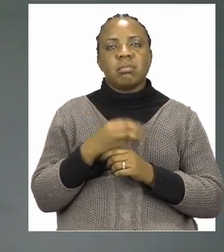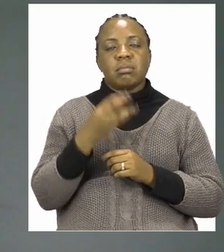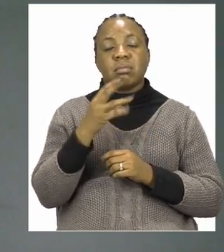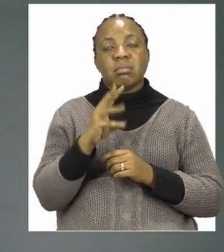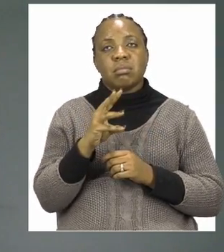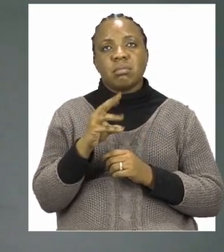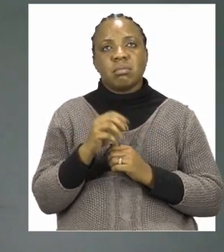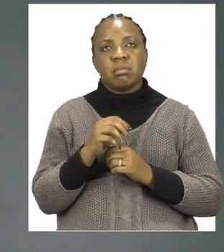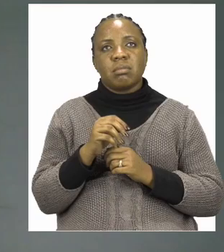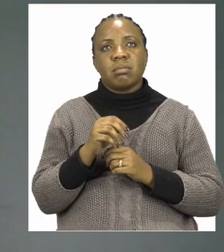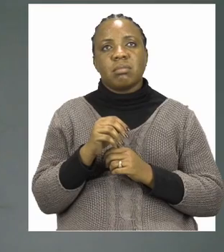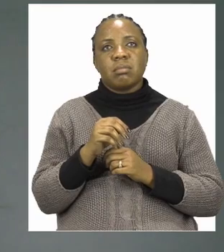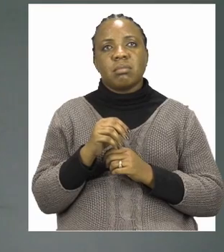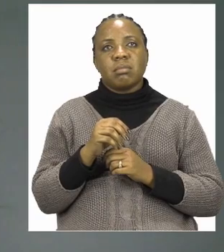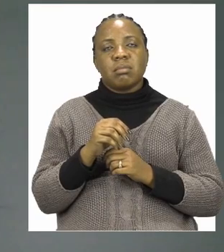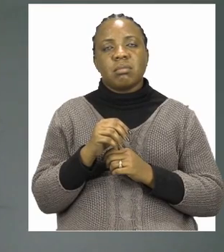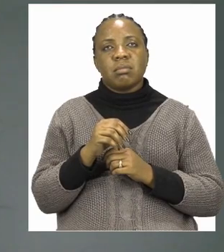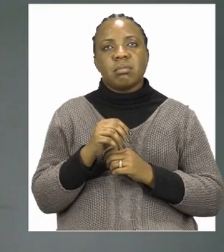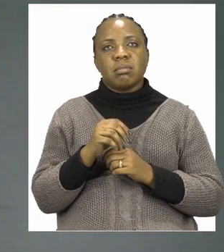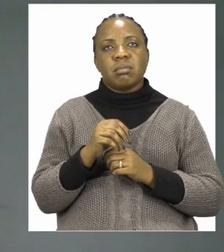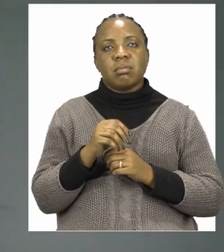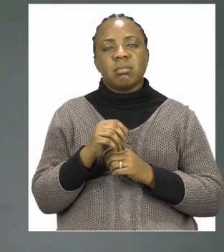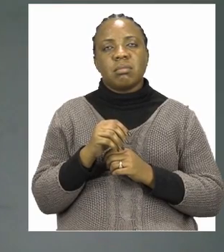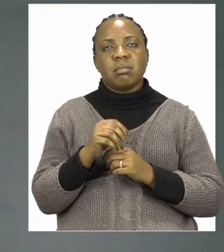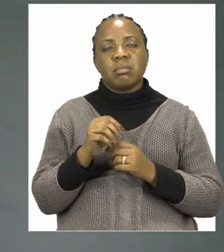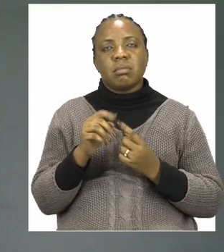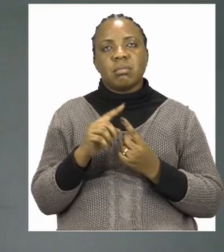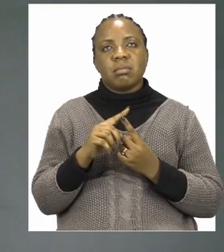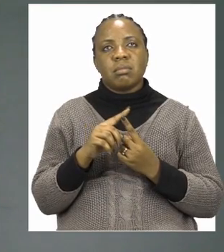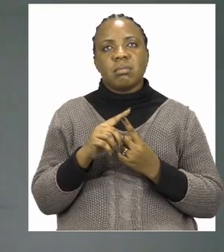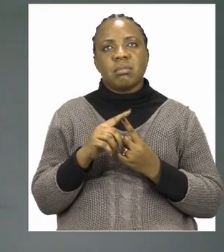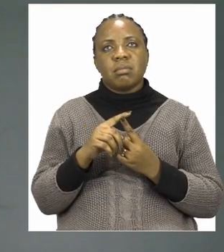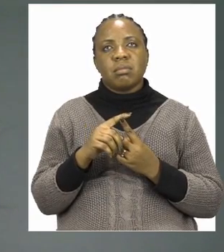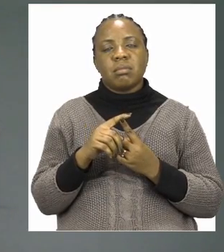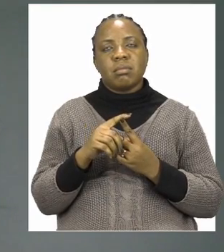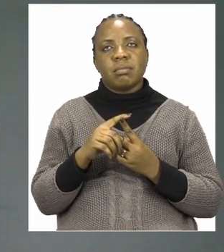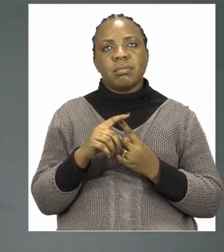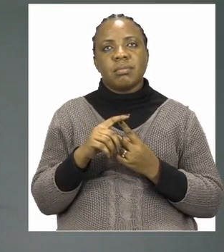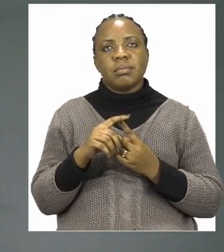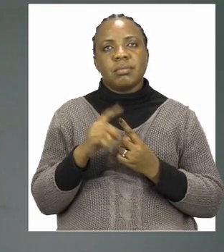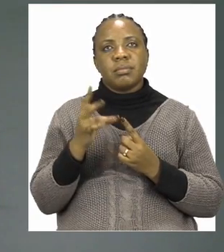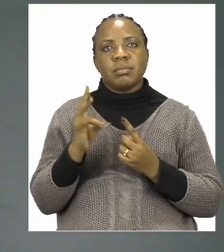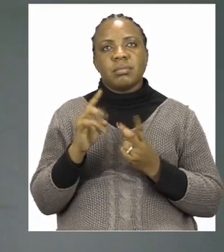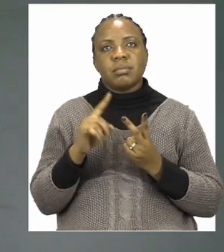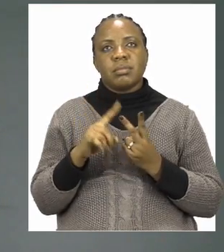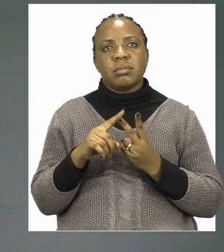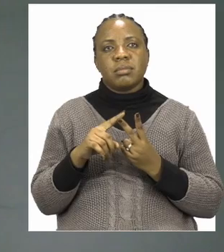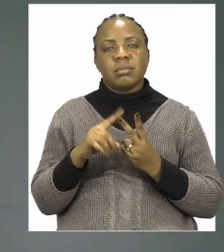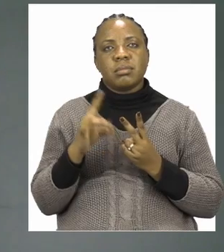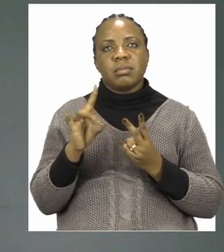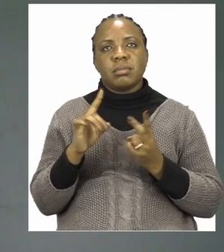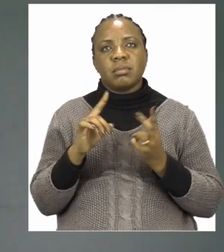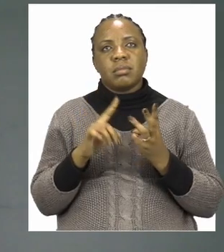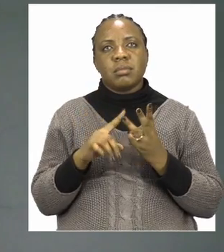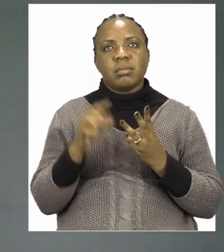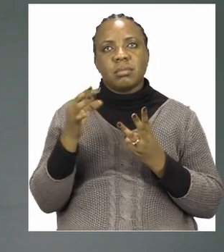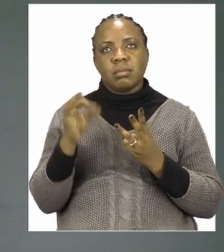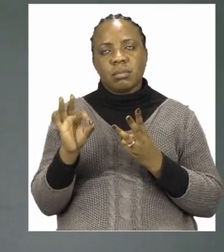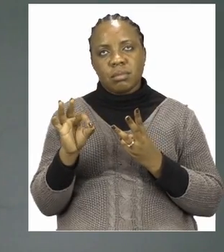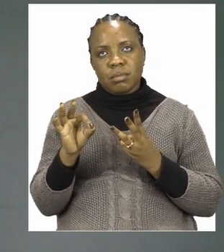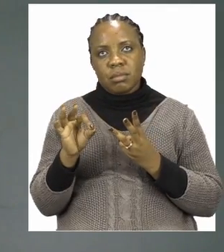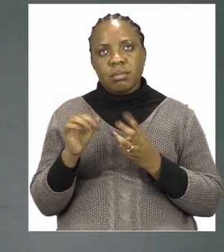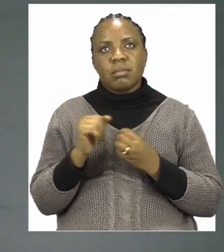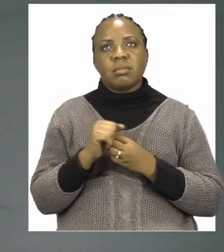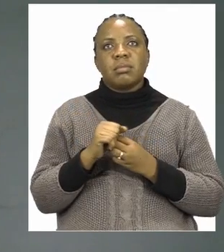6. So we're counting on 3. 6 is already there. 7, 8,